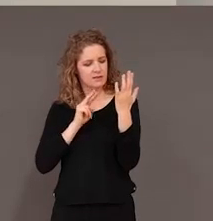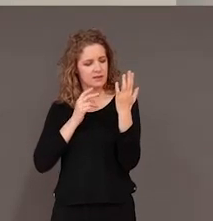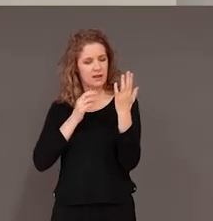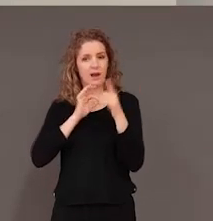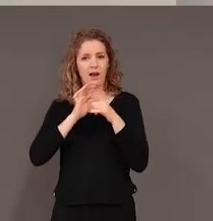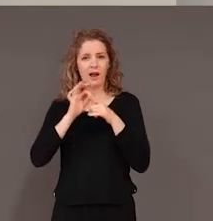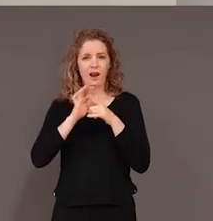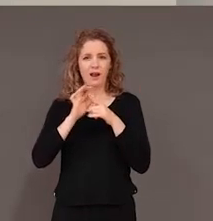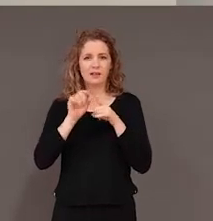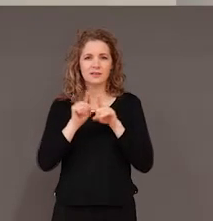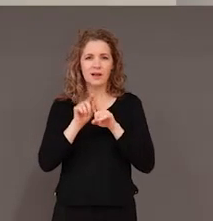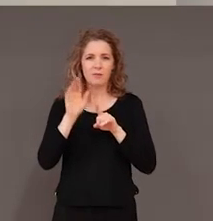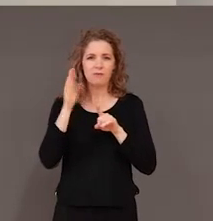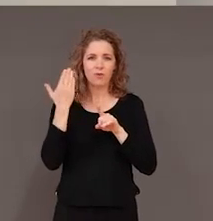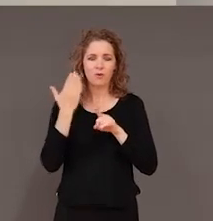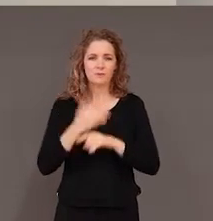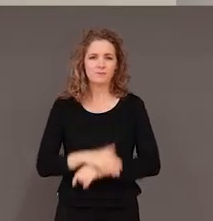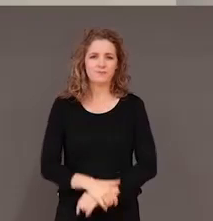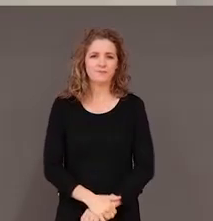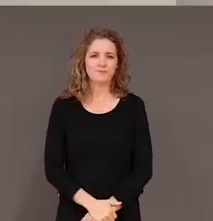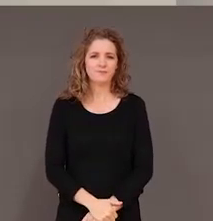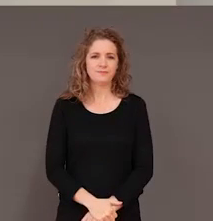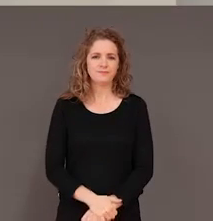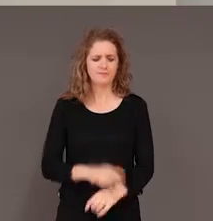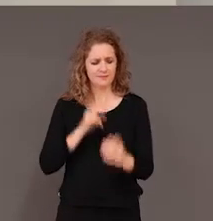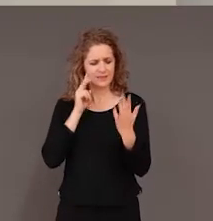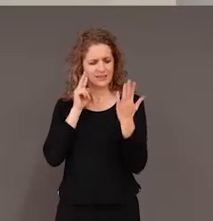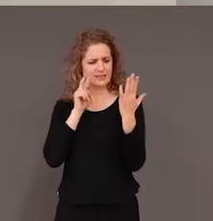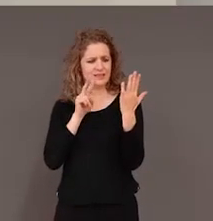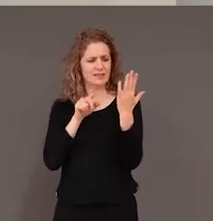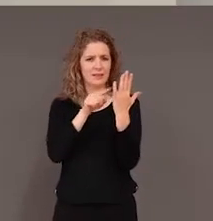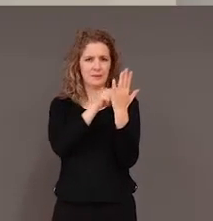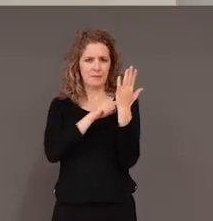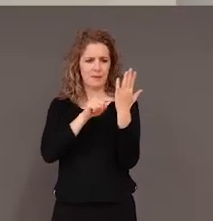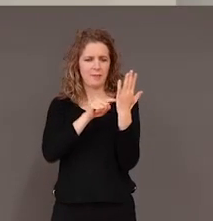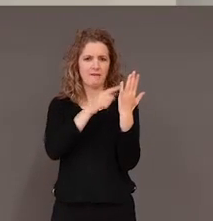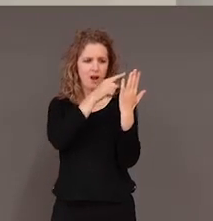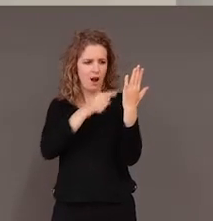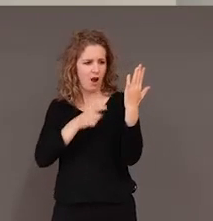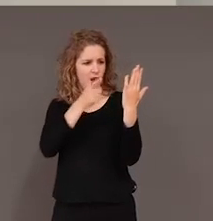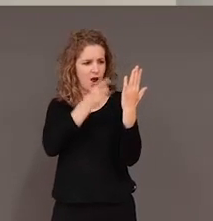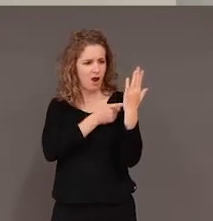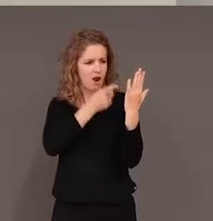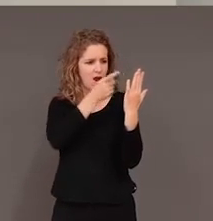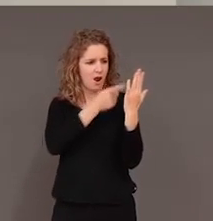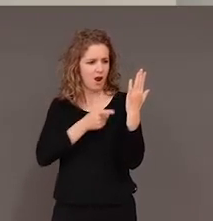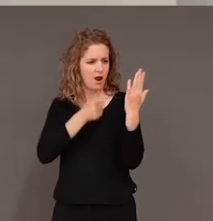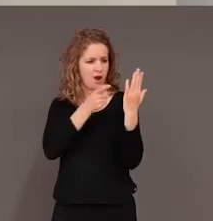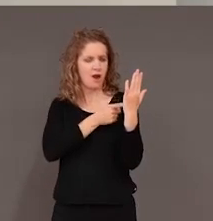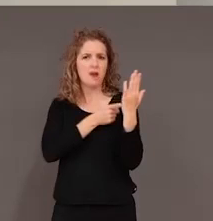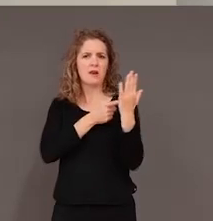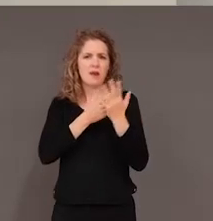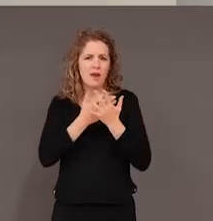colour returns as it was before. Look at the large lines on your palm and the shapes that they make as